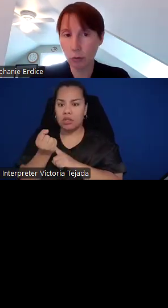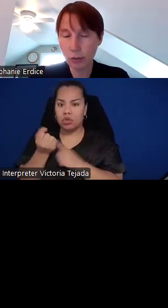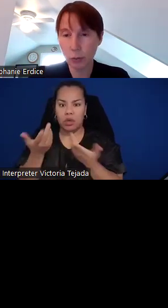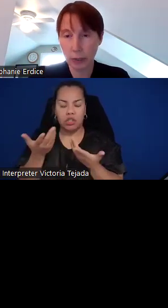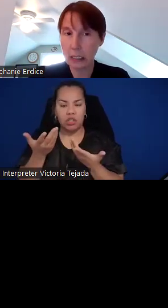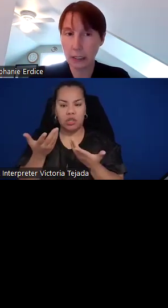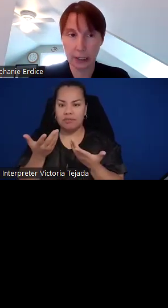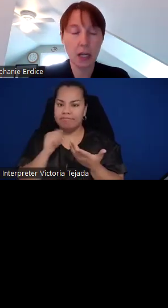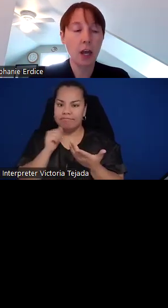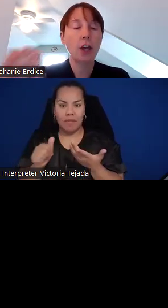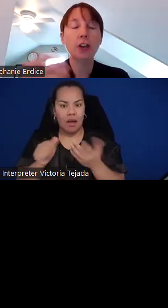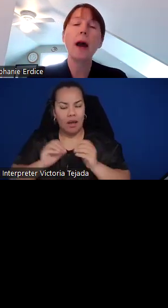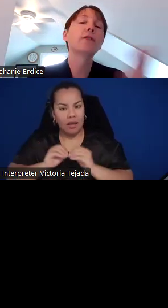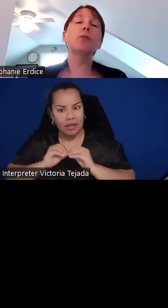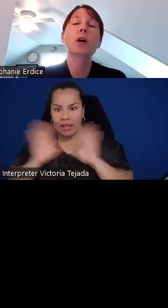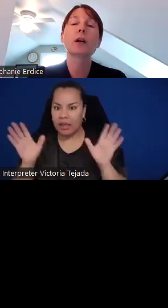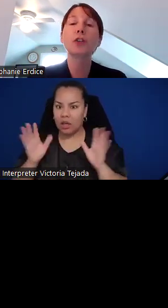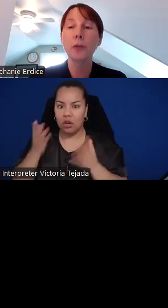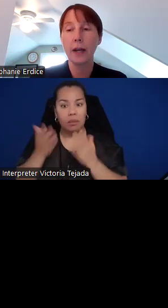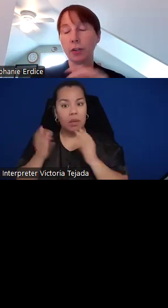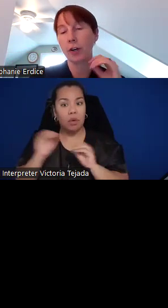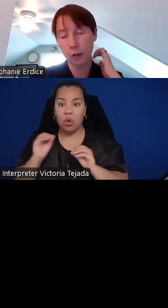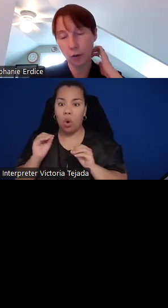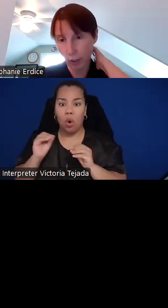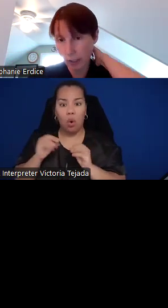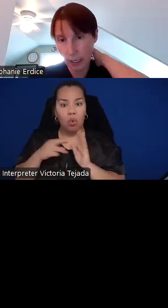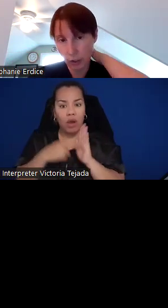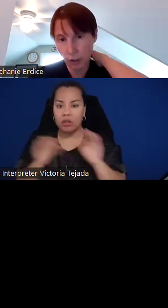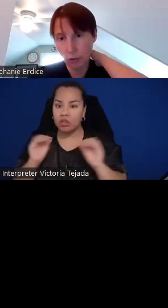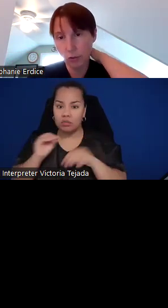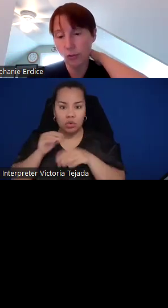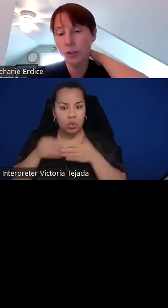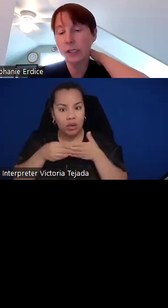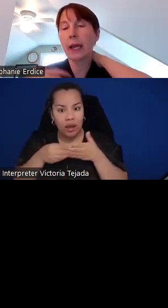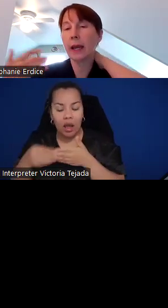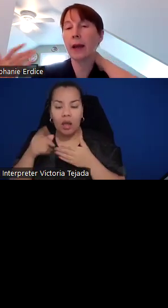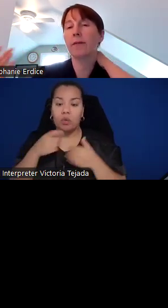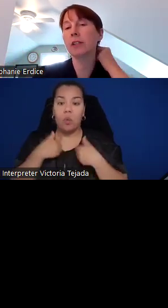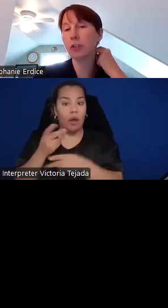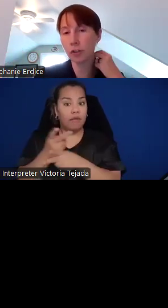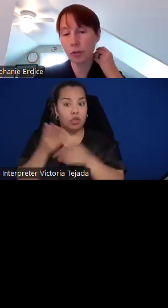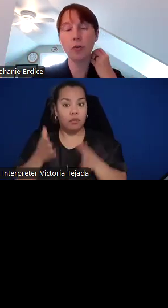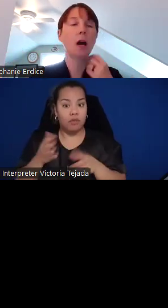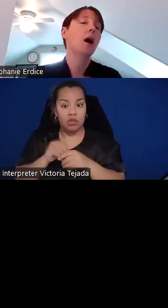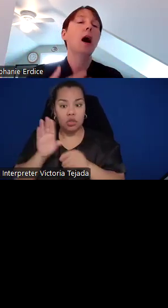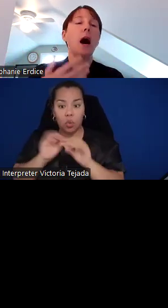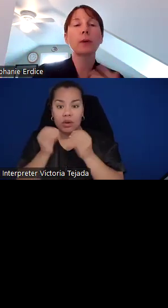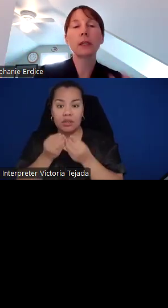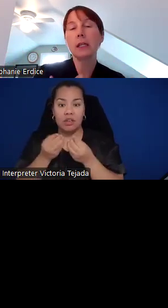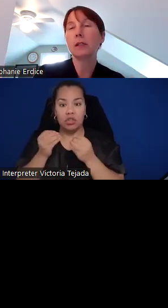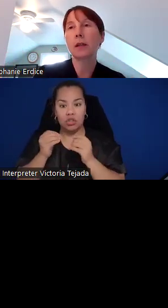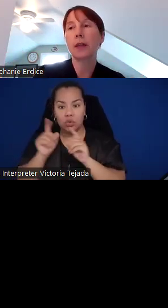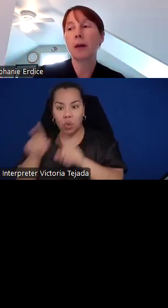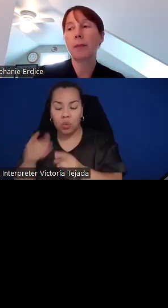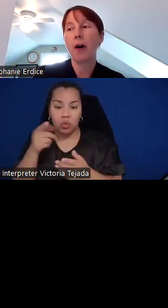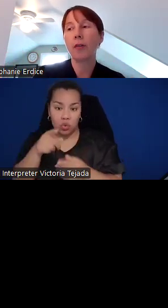written out really clearly, you have your supervisor in your organization to go to. So you can say, hey, I have this issue. I